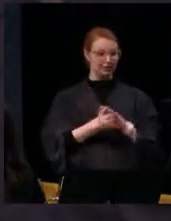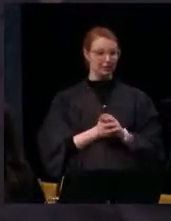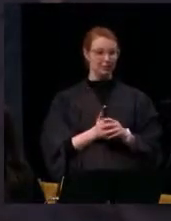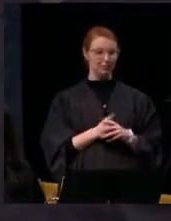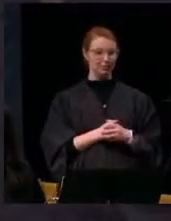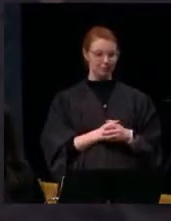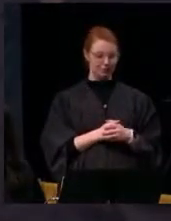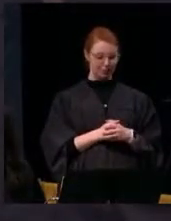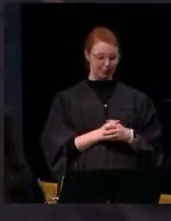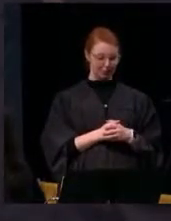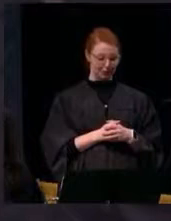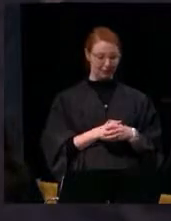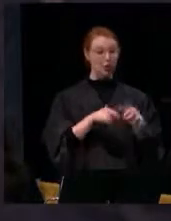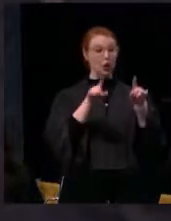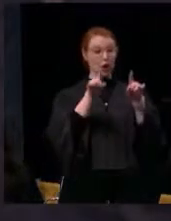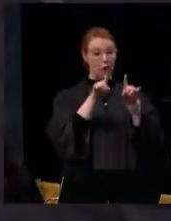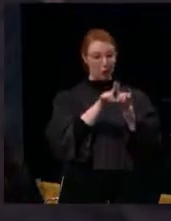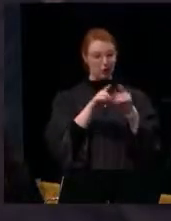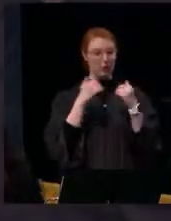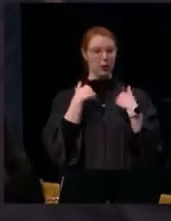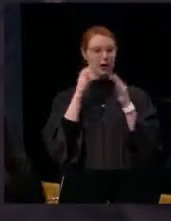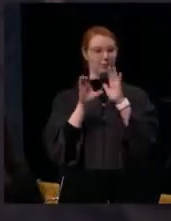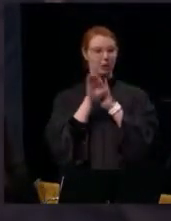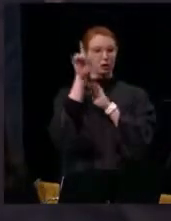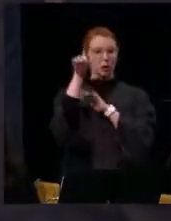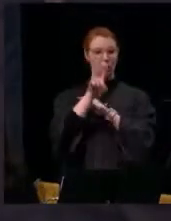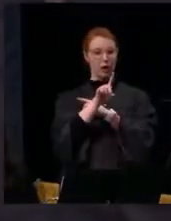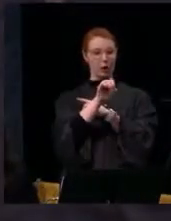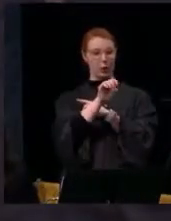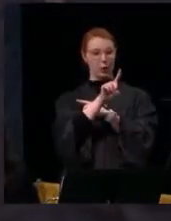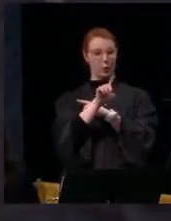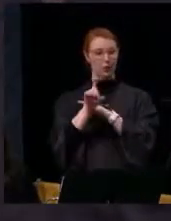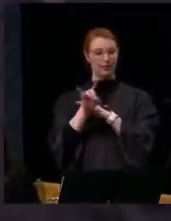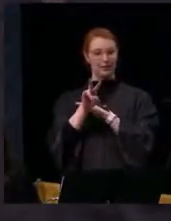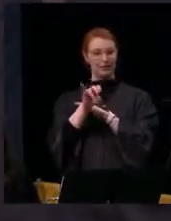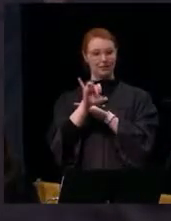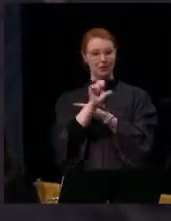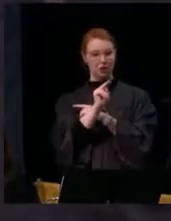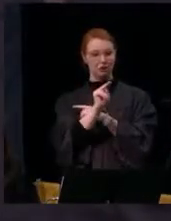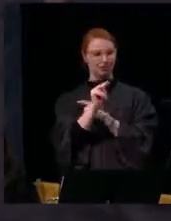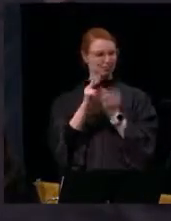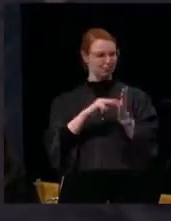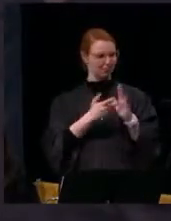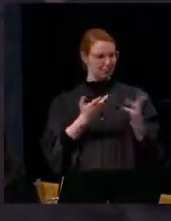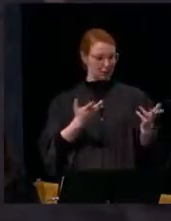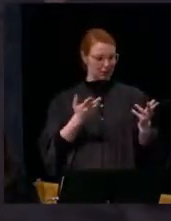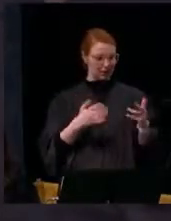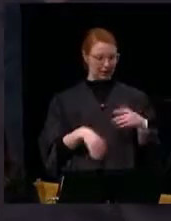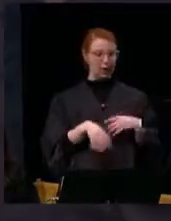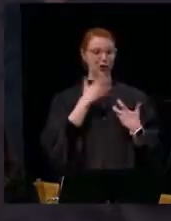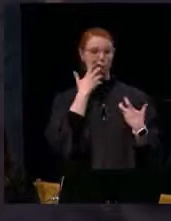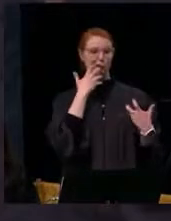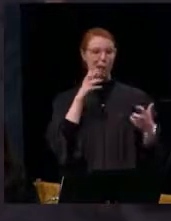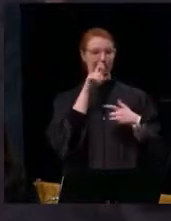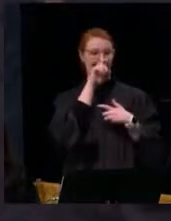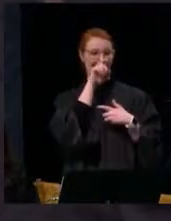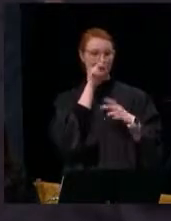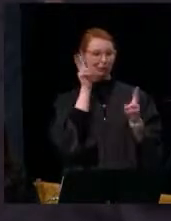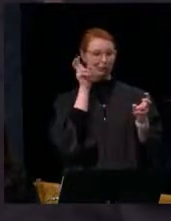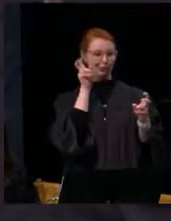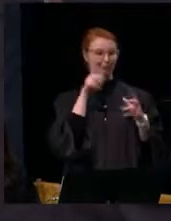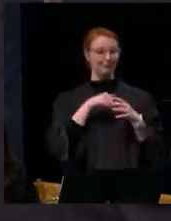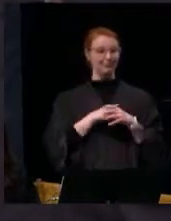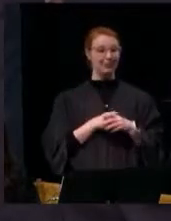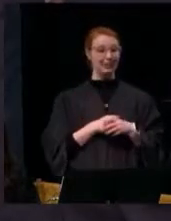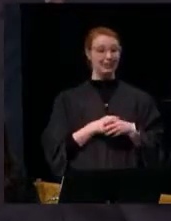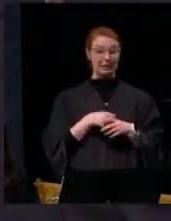portrayed in the mural is the 101st Airborne Division, sometimes referred to as the Screaming Eagles. They were